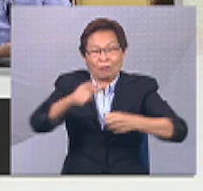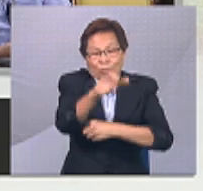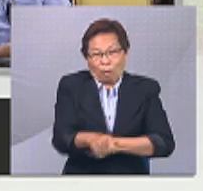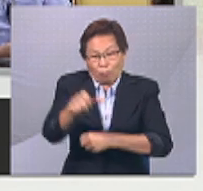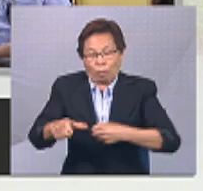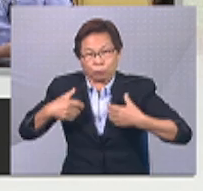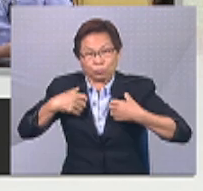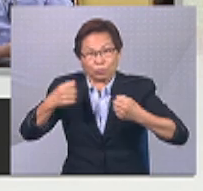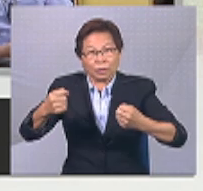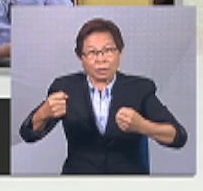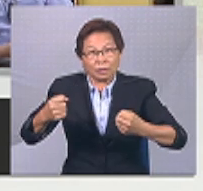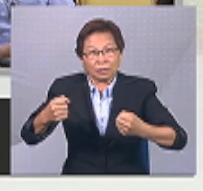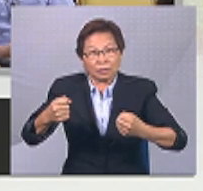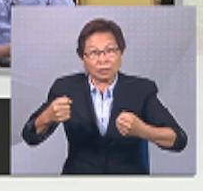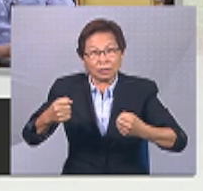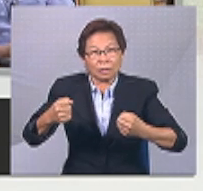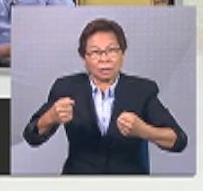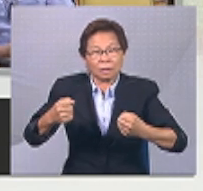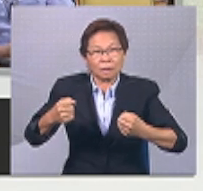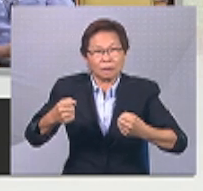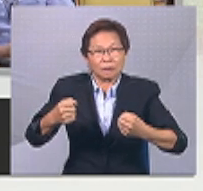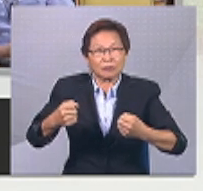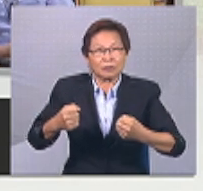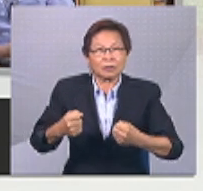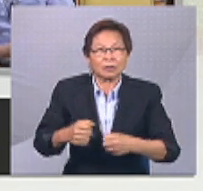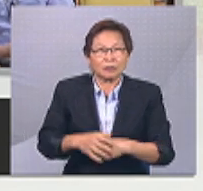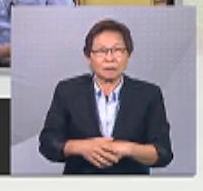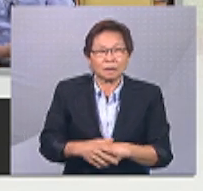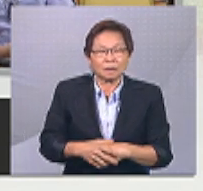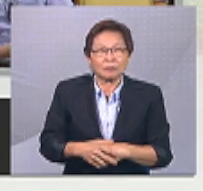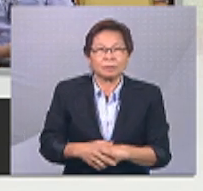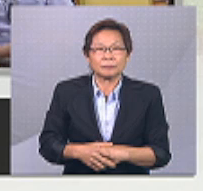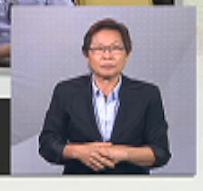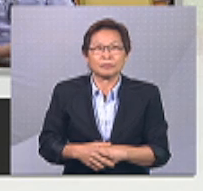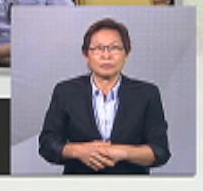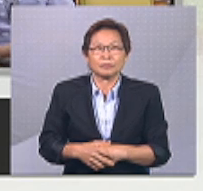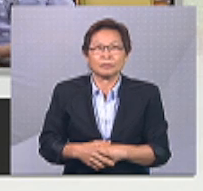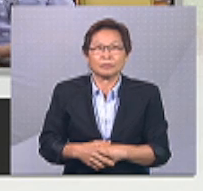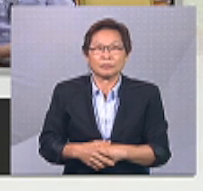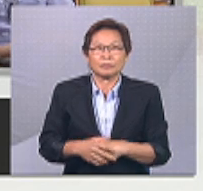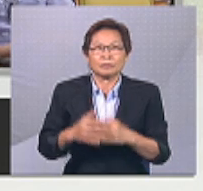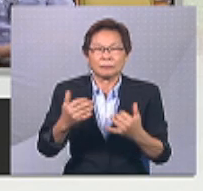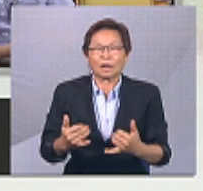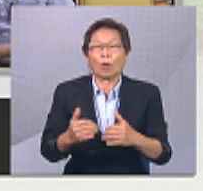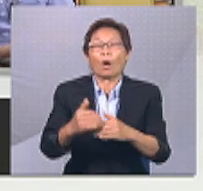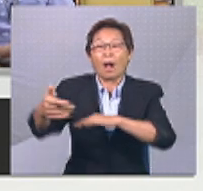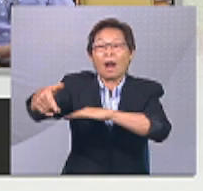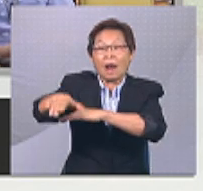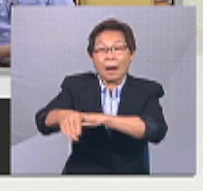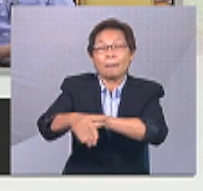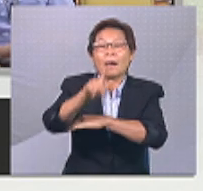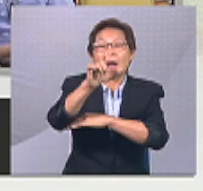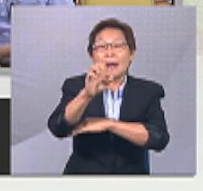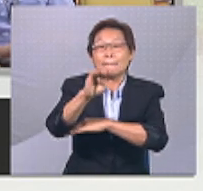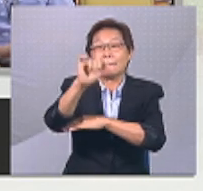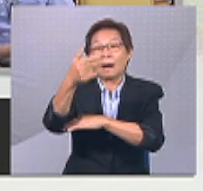ideally on the situation in the red zone areas, because for instance, in Lembah Pantai, we know that now is more than 500 cases, but maybe